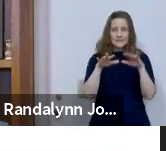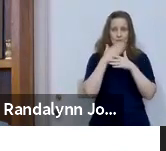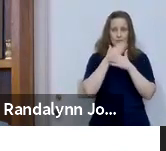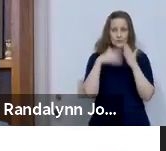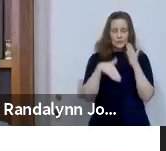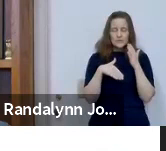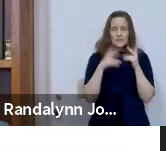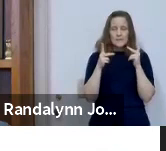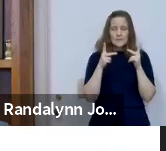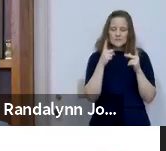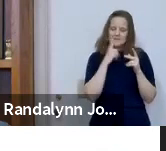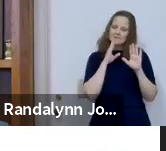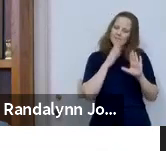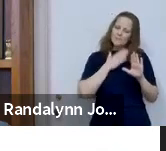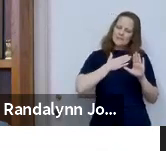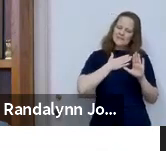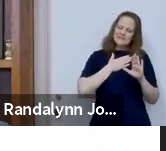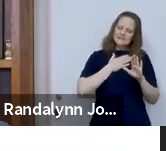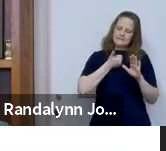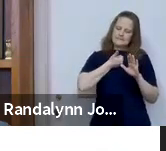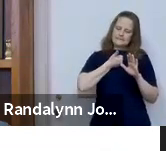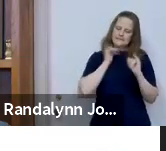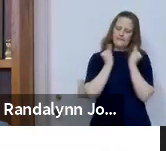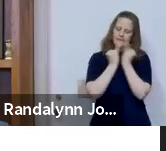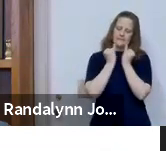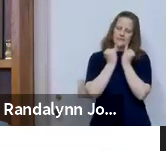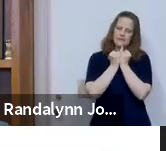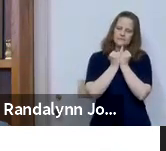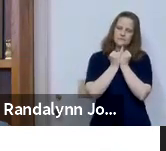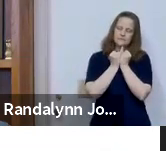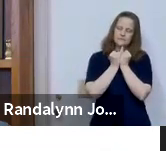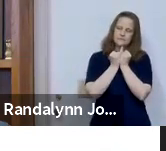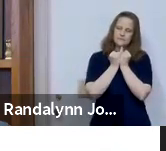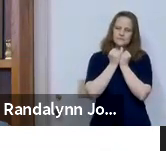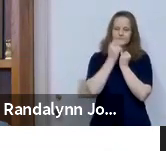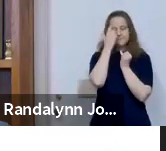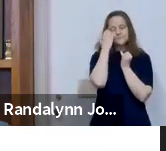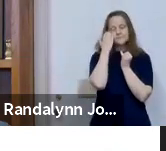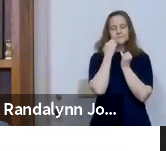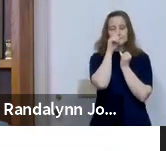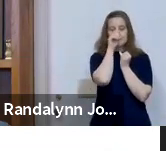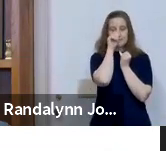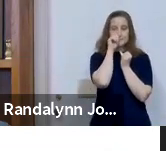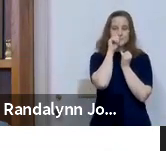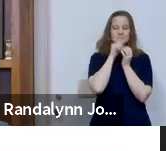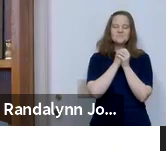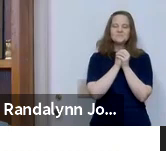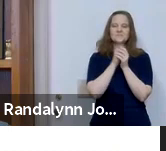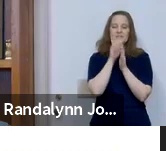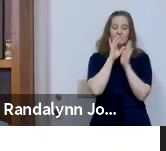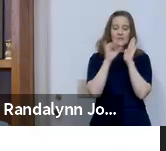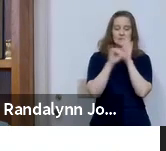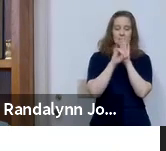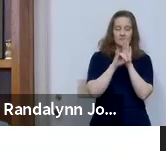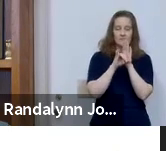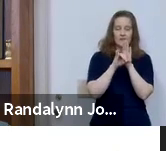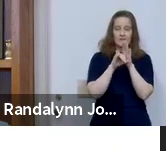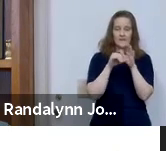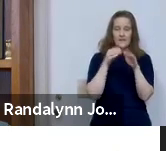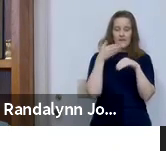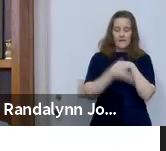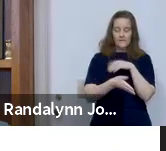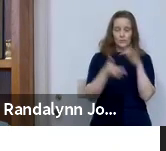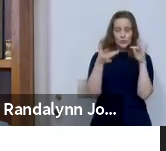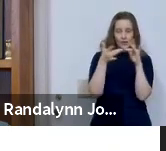asked to self-isolate. We'll talk about what that is in just a second. If someone is identified in a close contact,